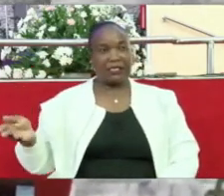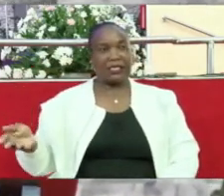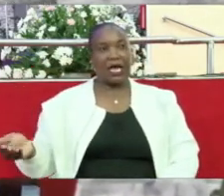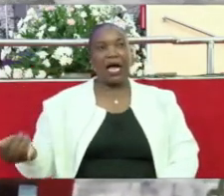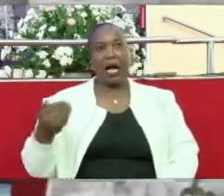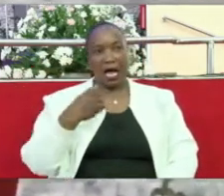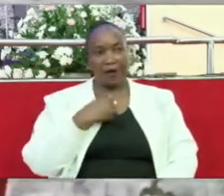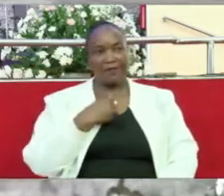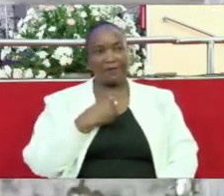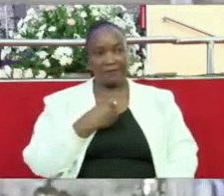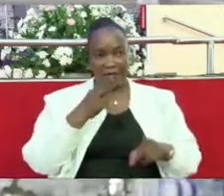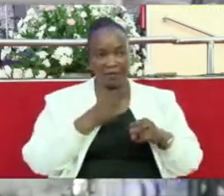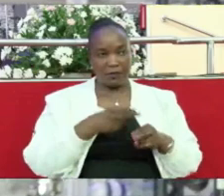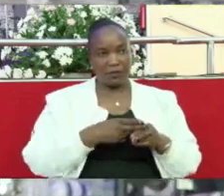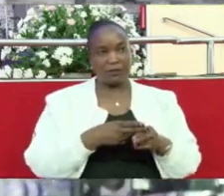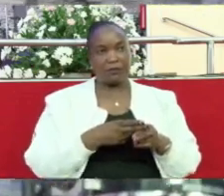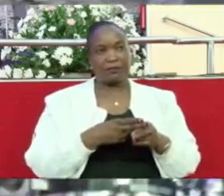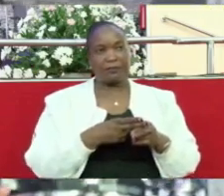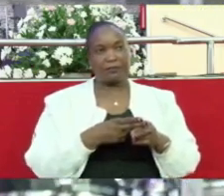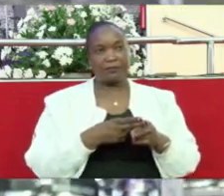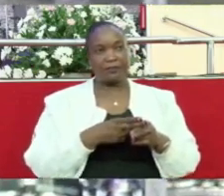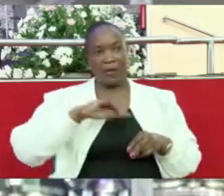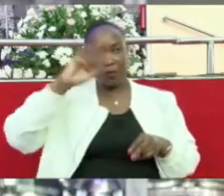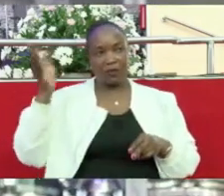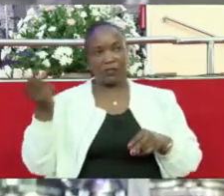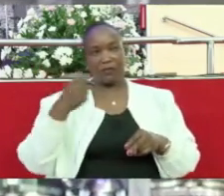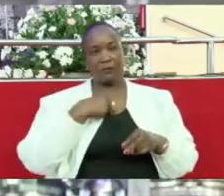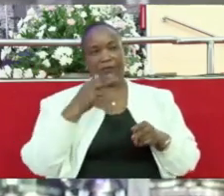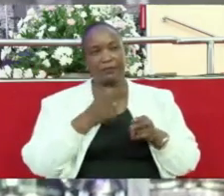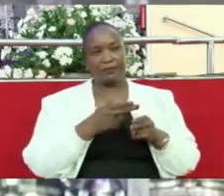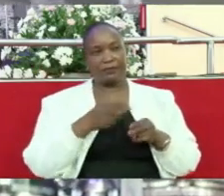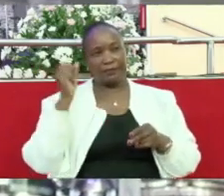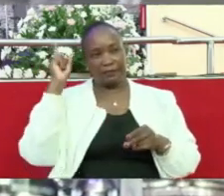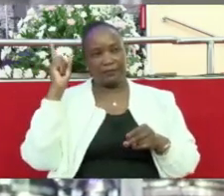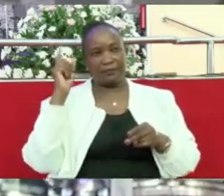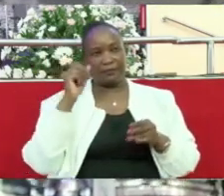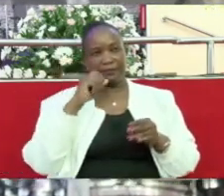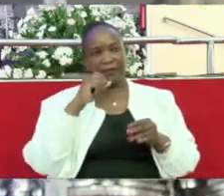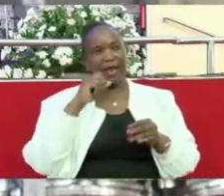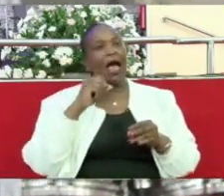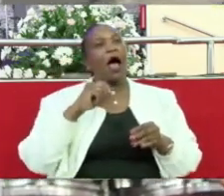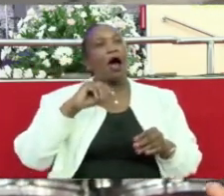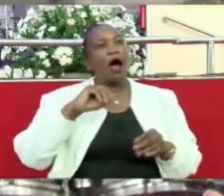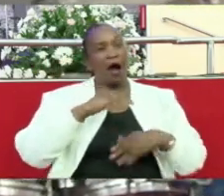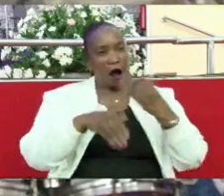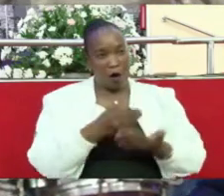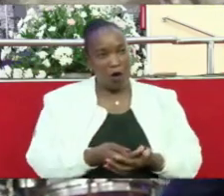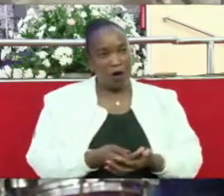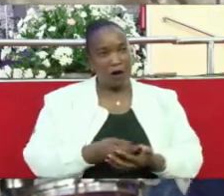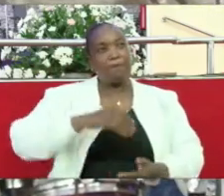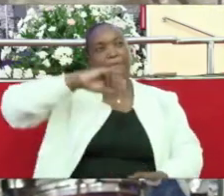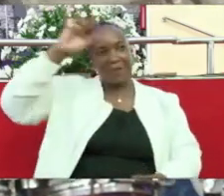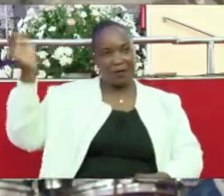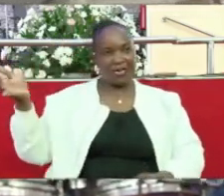And therefore meaning, ikimaanisha, that anything that stands before you, ya kwamba chochote kinachosimama mbele yako, or elevated ahead